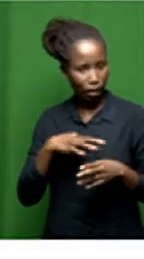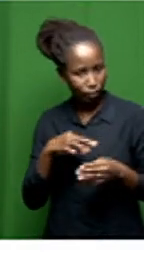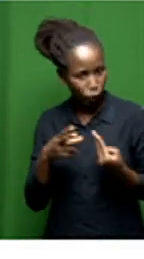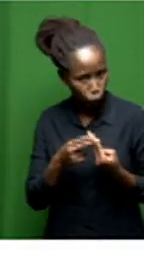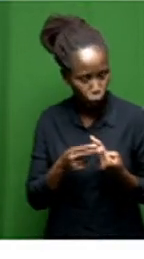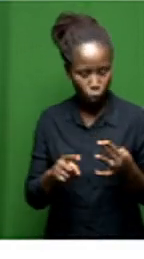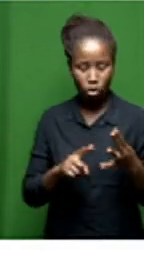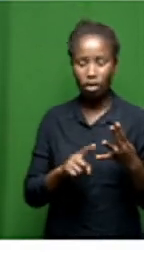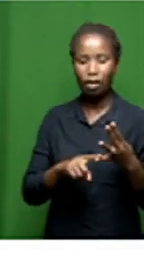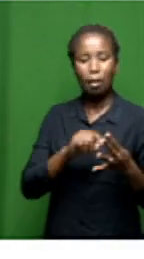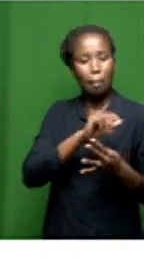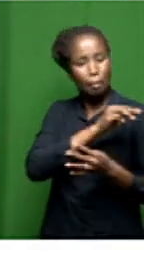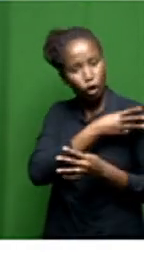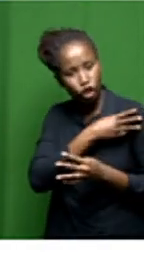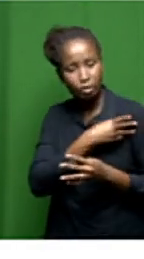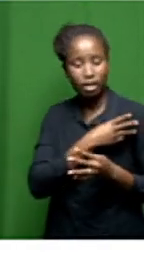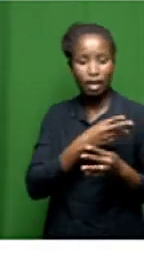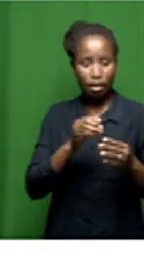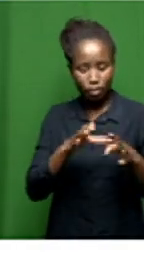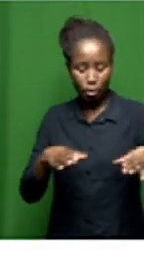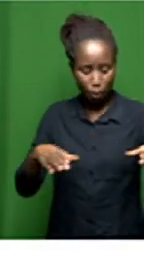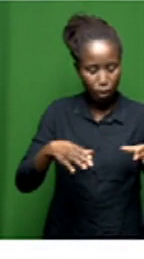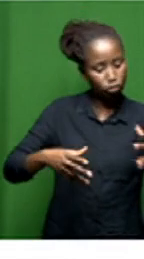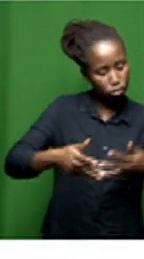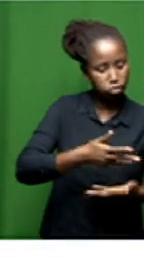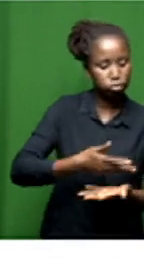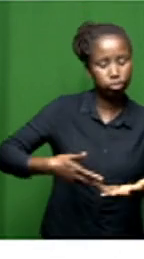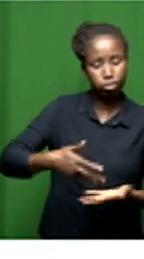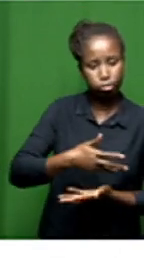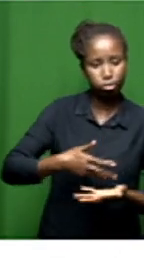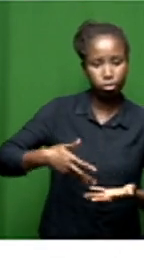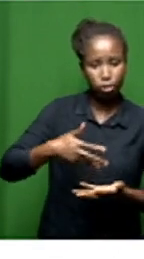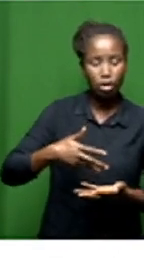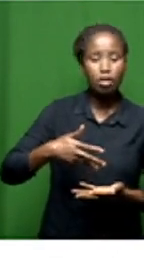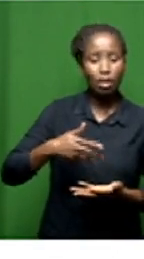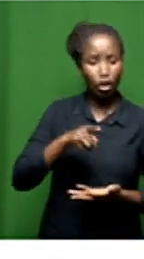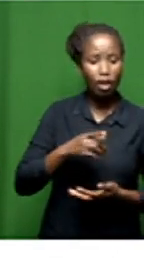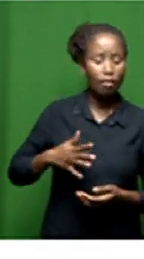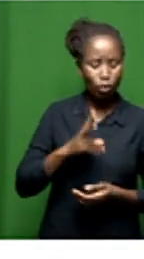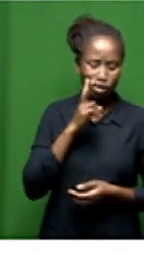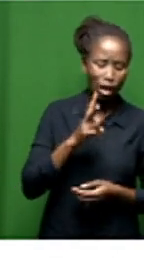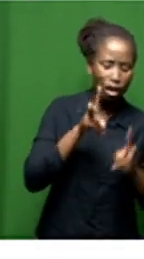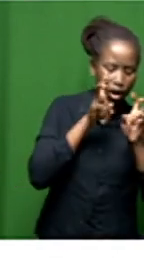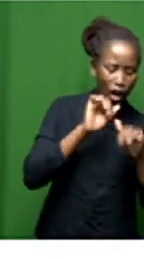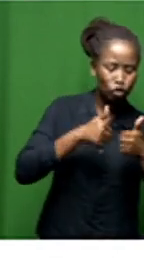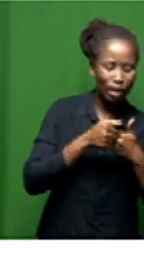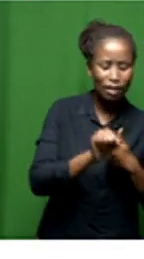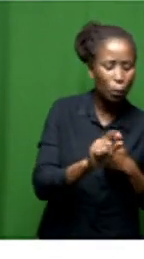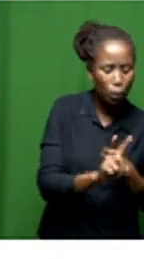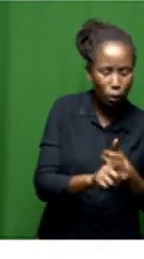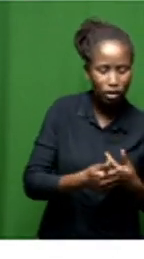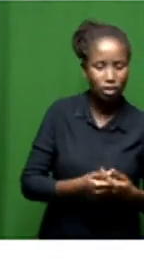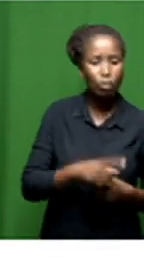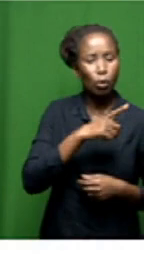including management, and understanding right at the levels of what is the challenges and what are the uniqueness